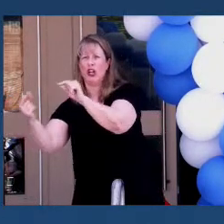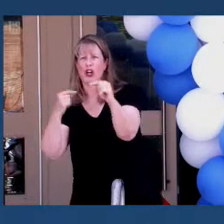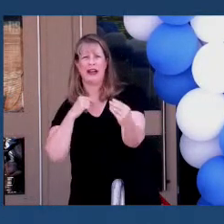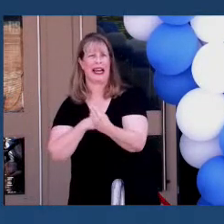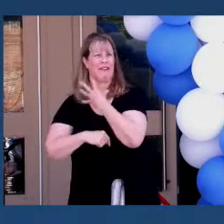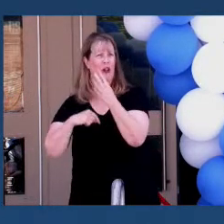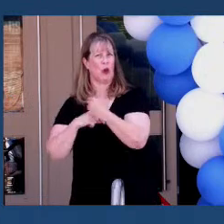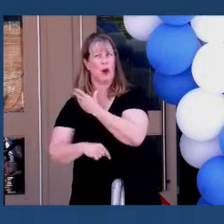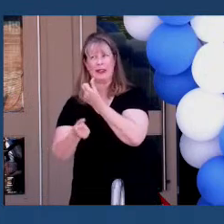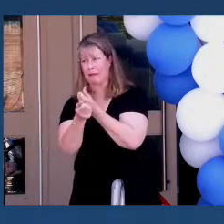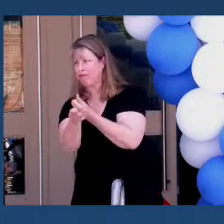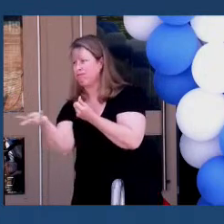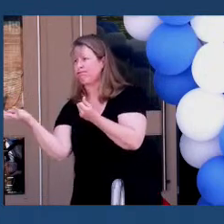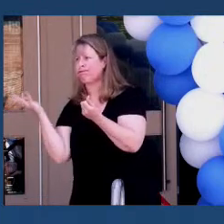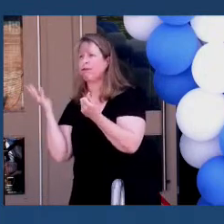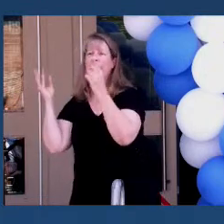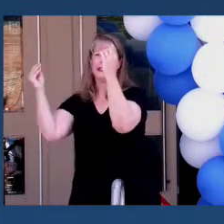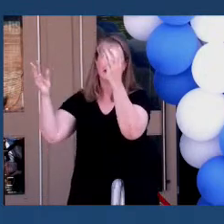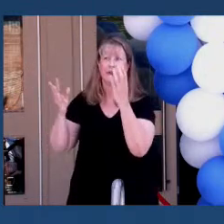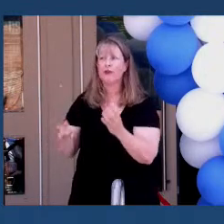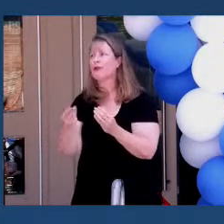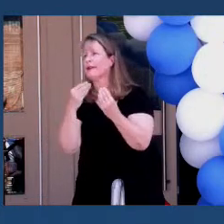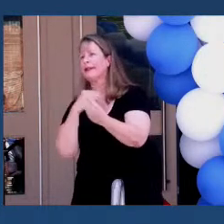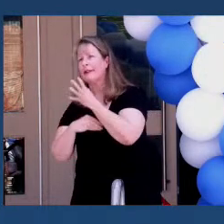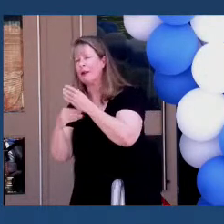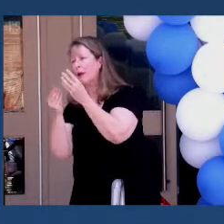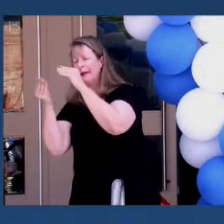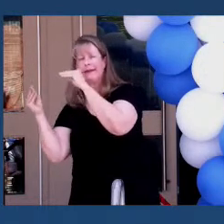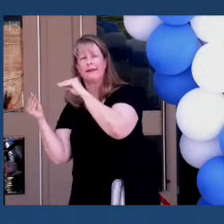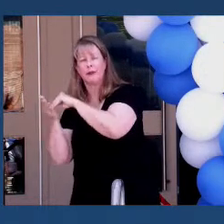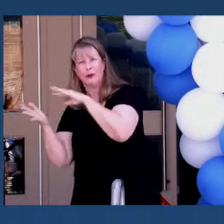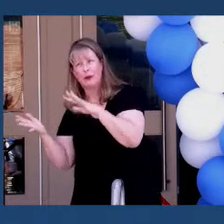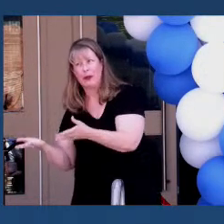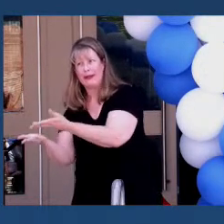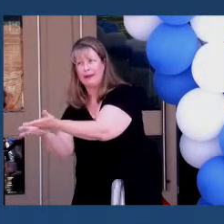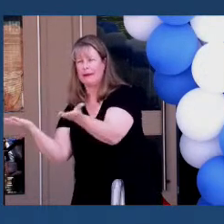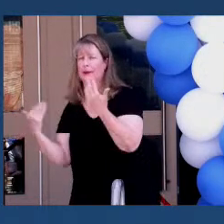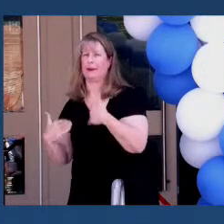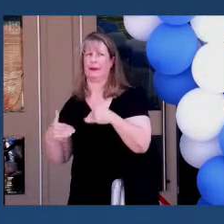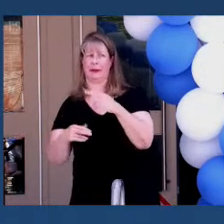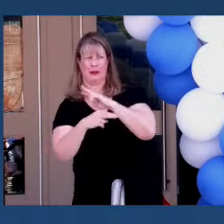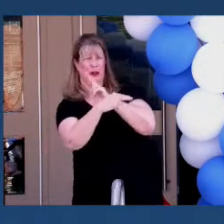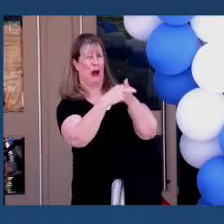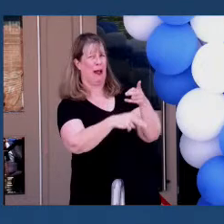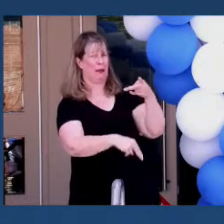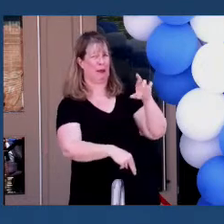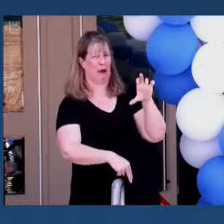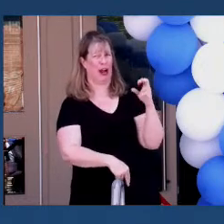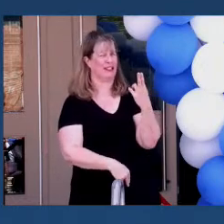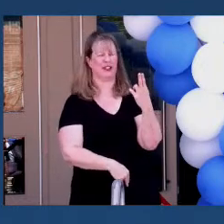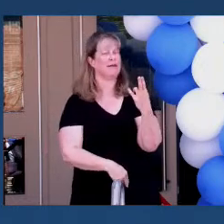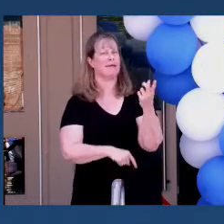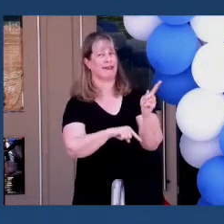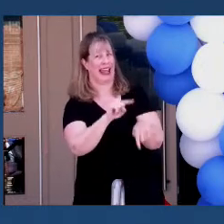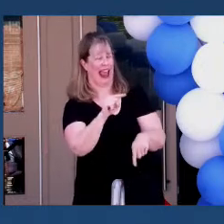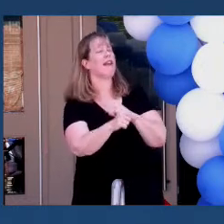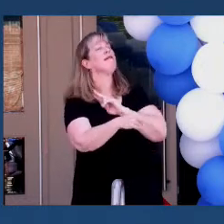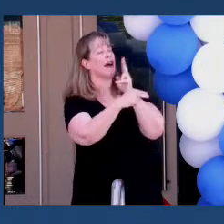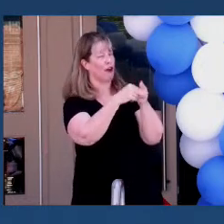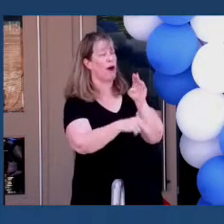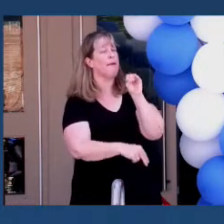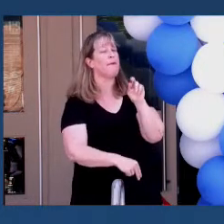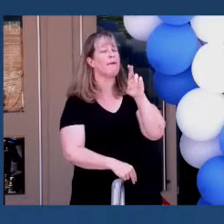he had on so many educators in our state. So I called him Mr. Pritchett. I kept meeting with him